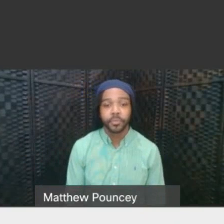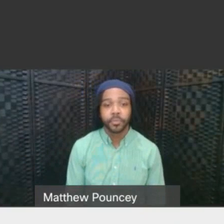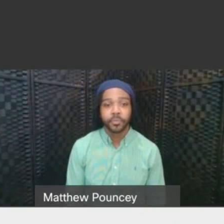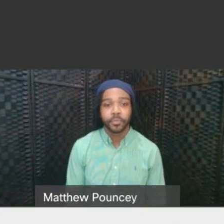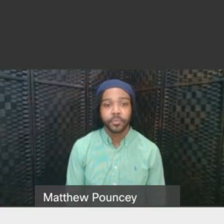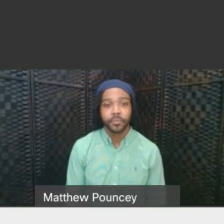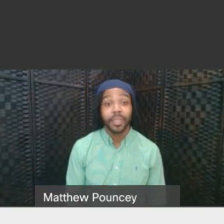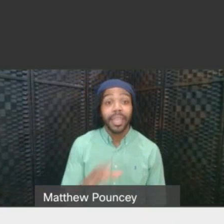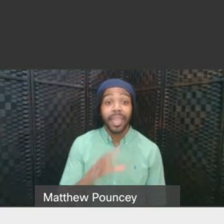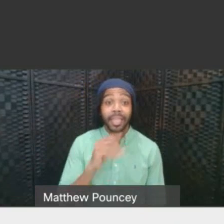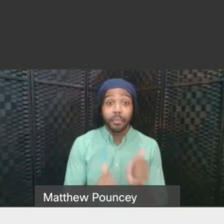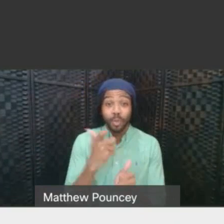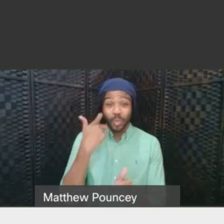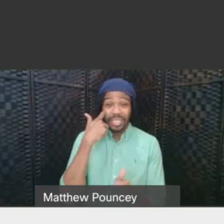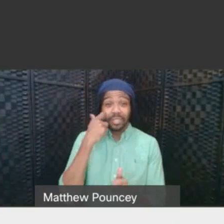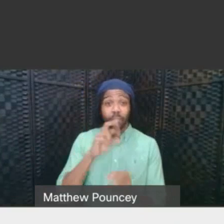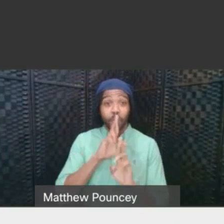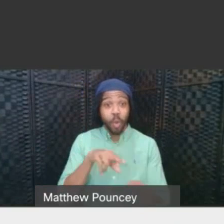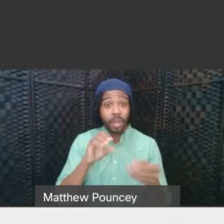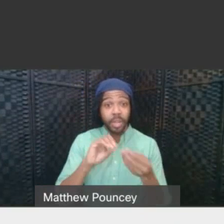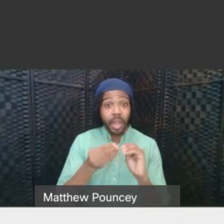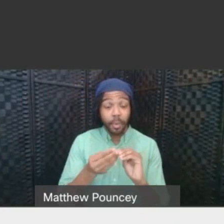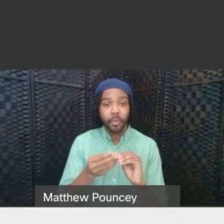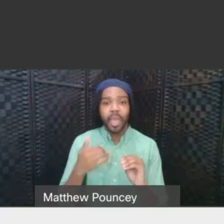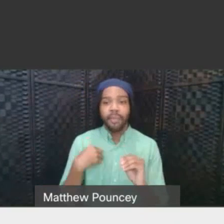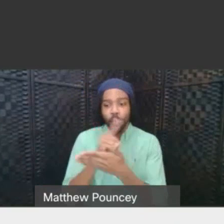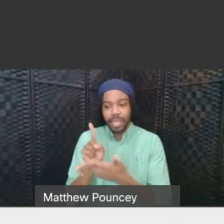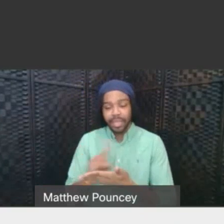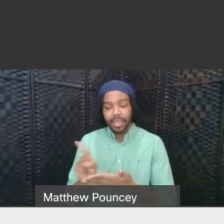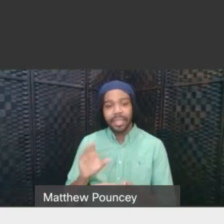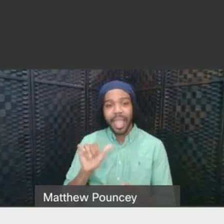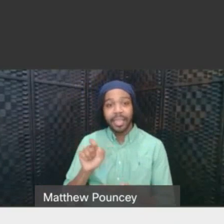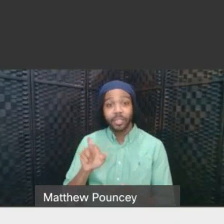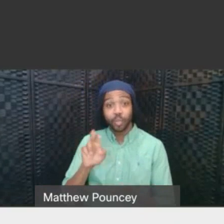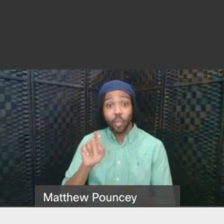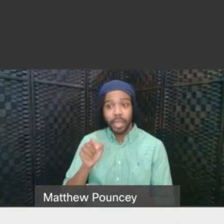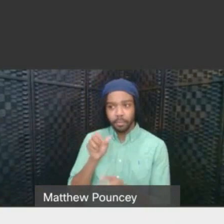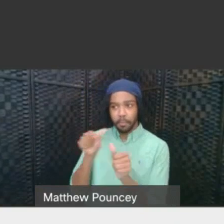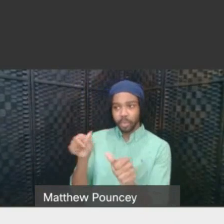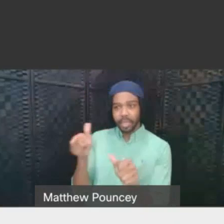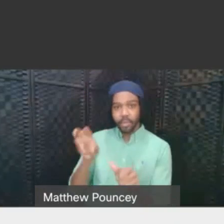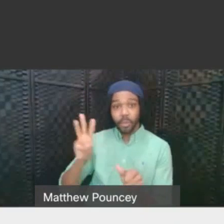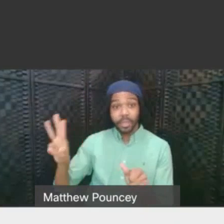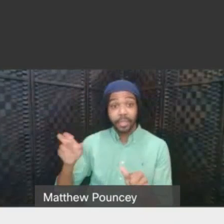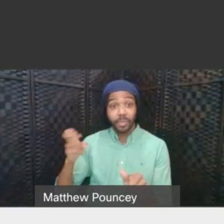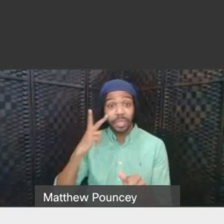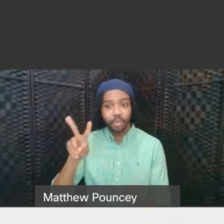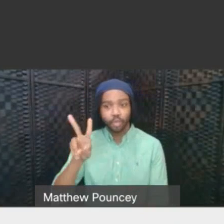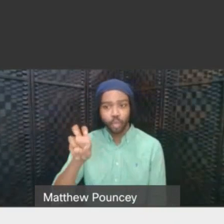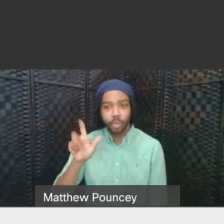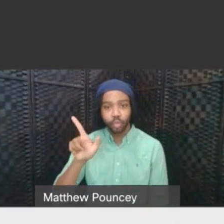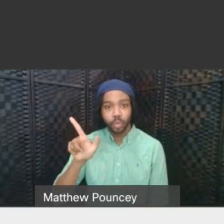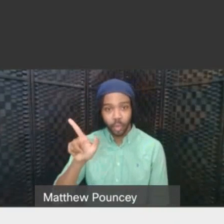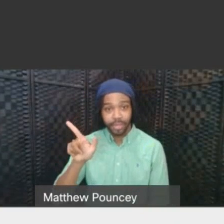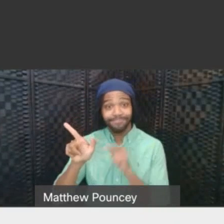And the most recently reported number, the weekly case rate that's on the website at this time, is